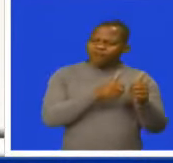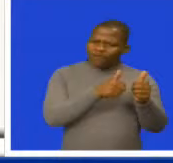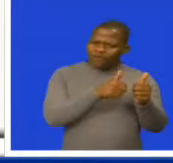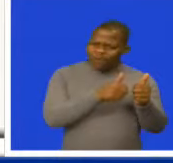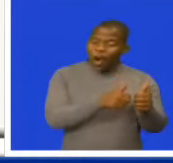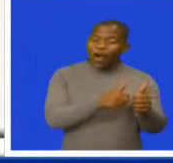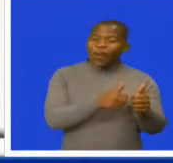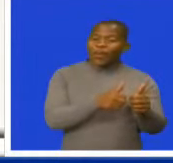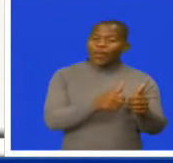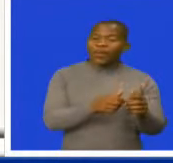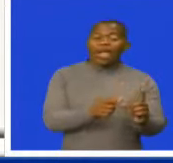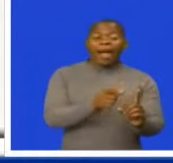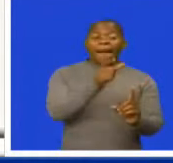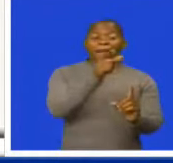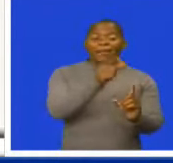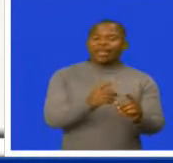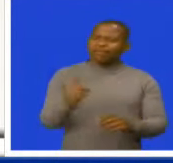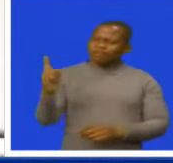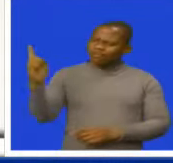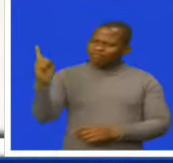ukuthi utabahambisana